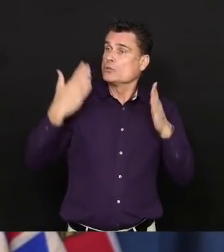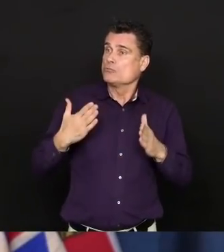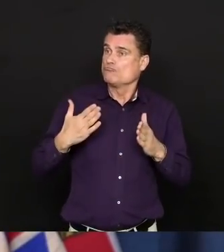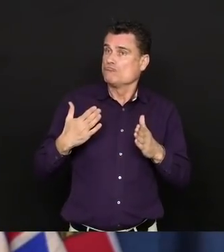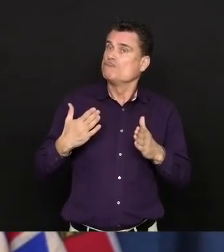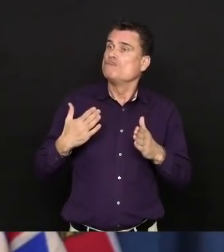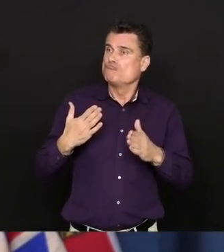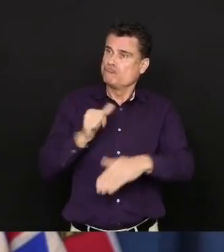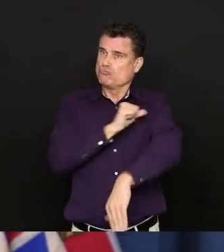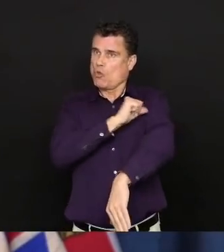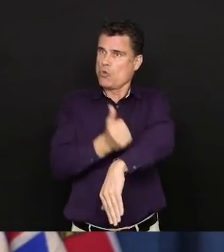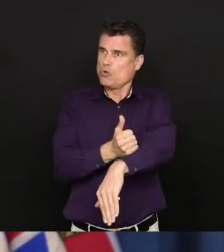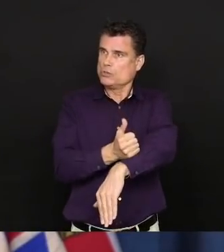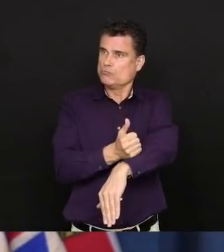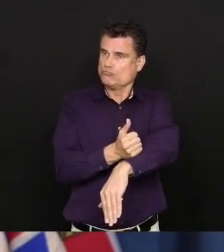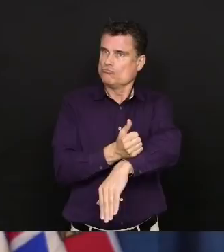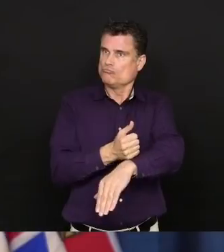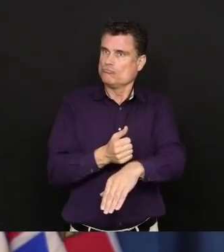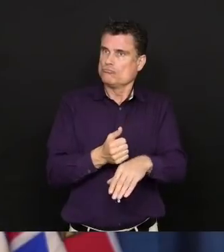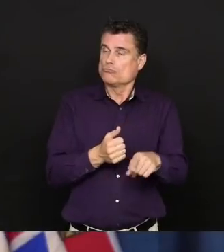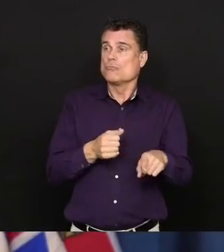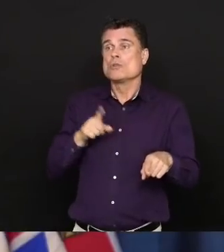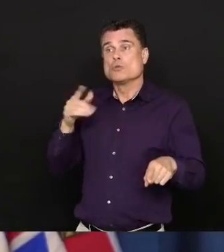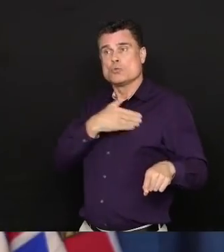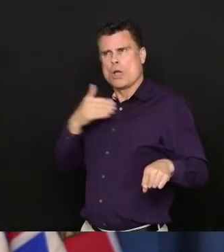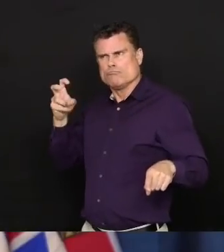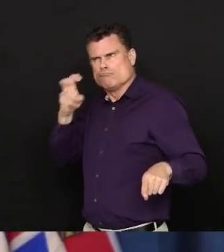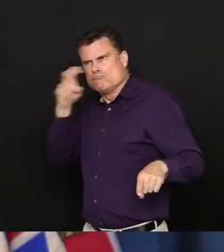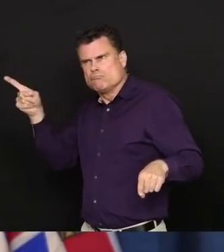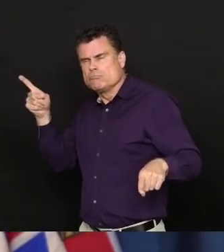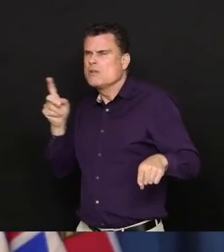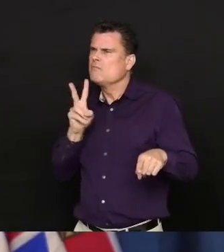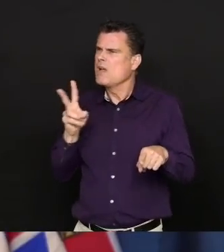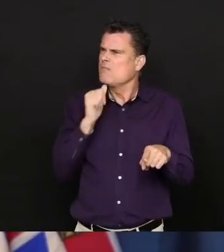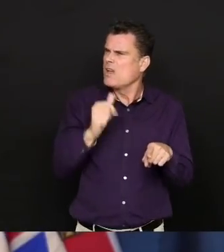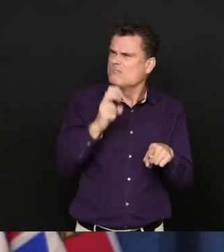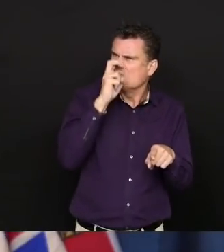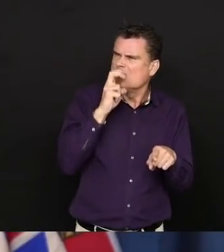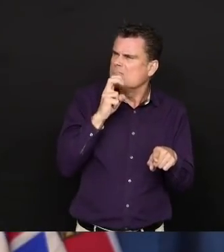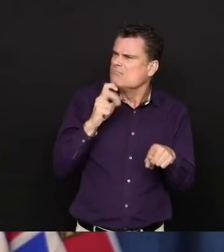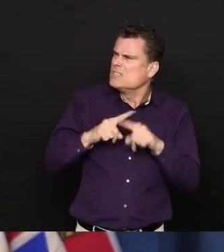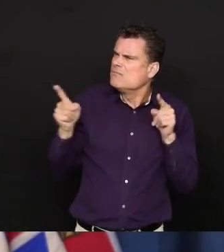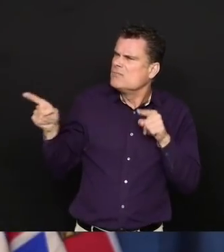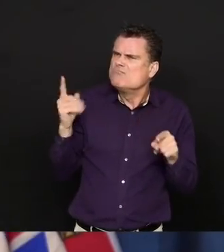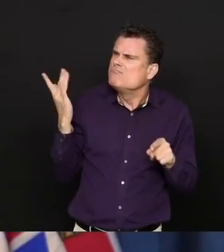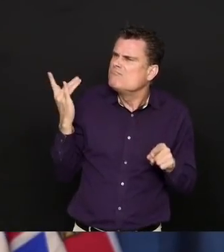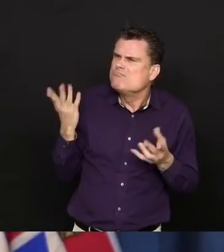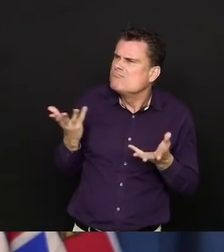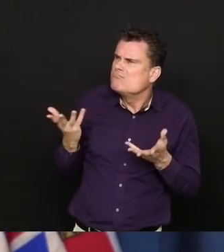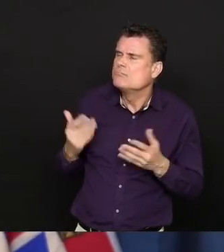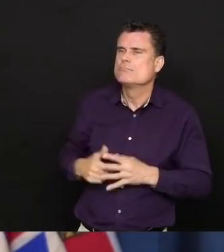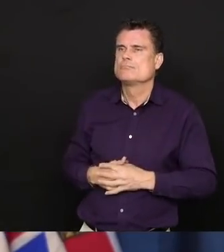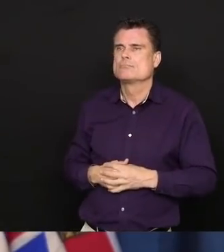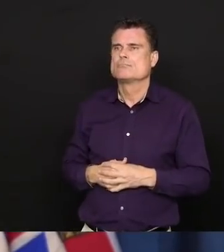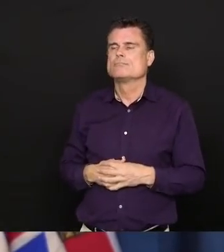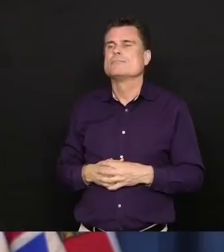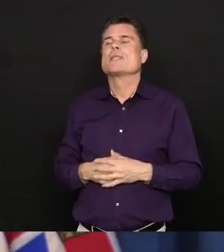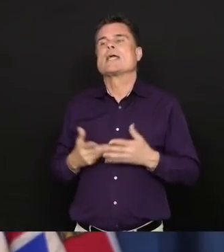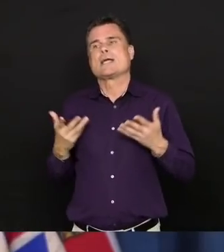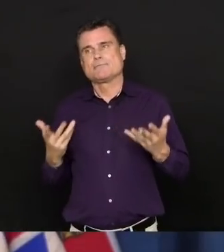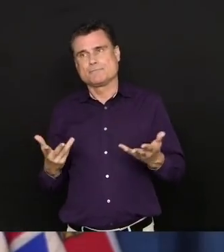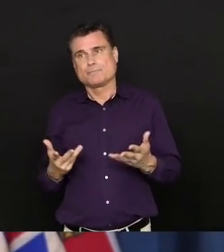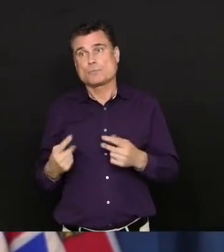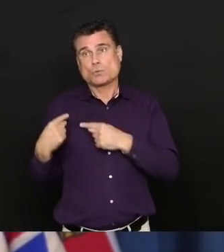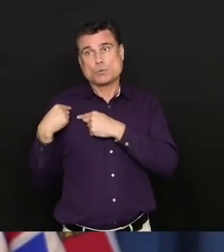I'm not sure how, there's any evidence that that type of a bylaw is effective. It's very challenging for us